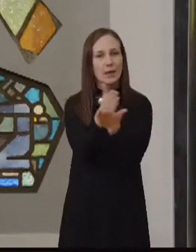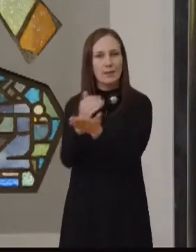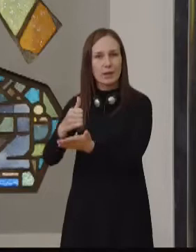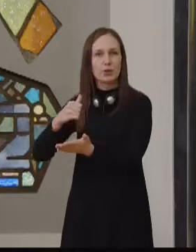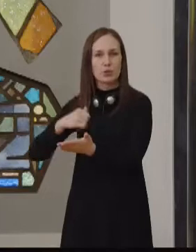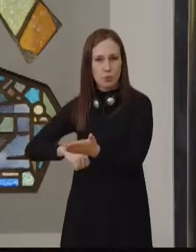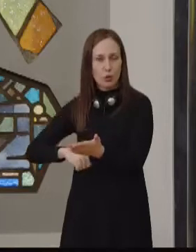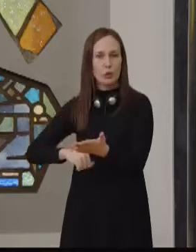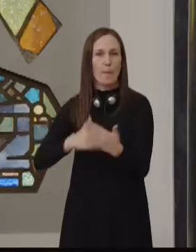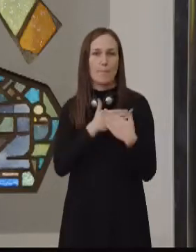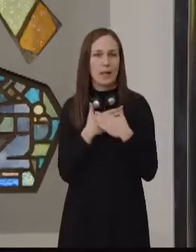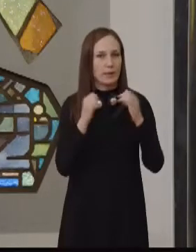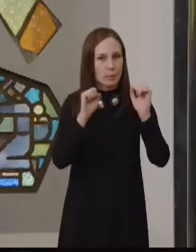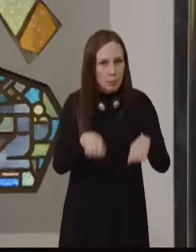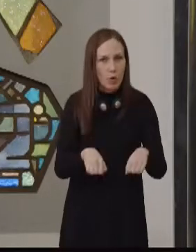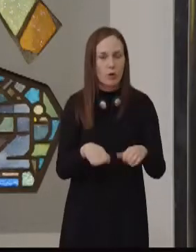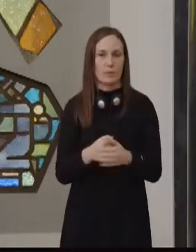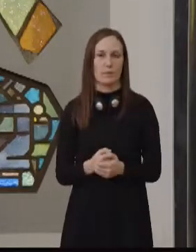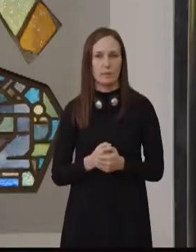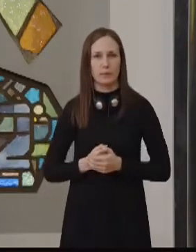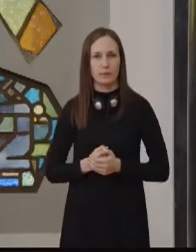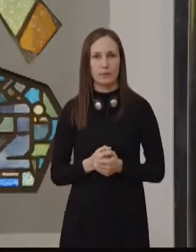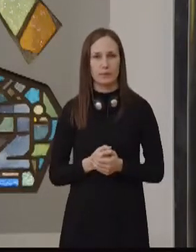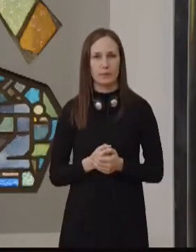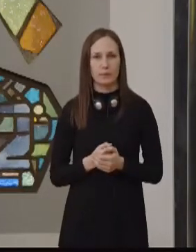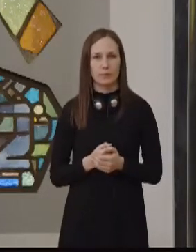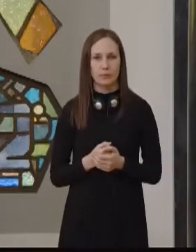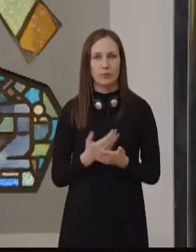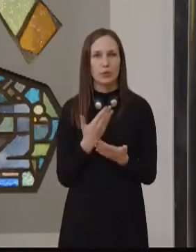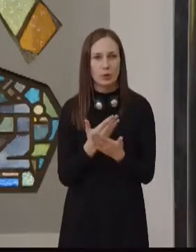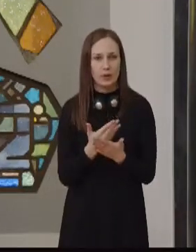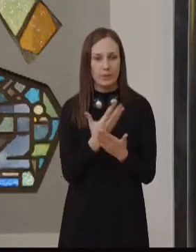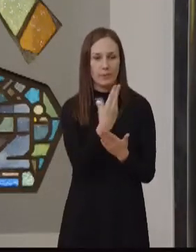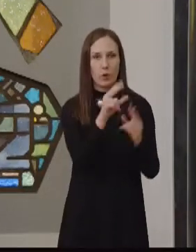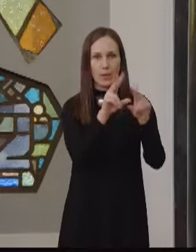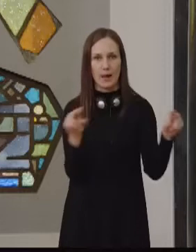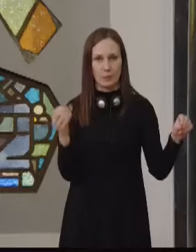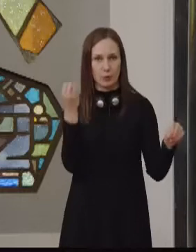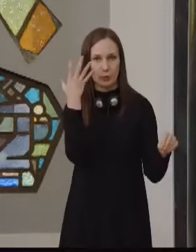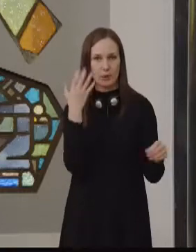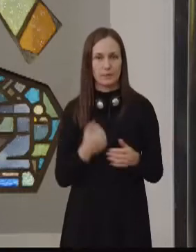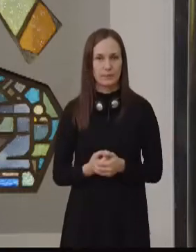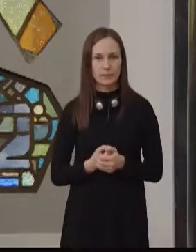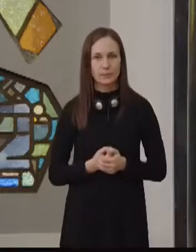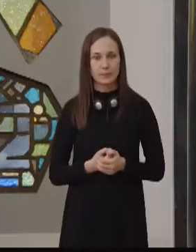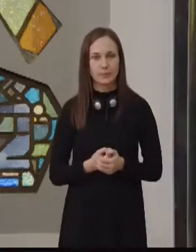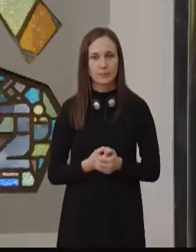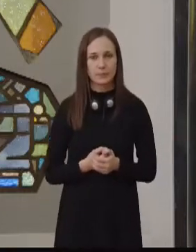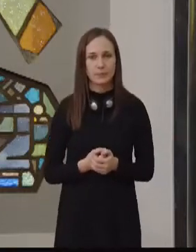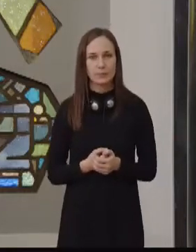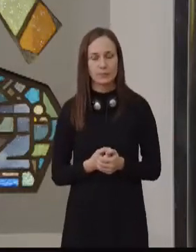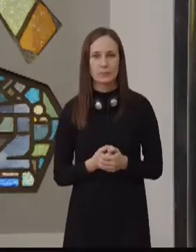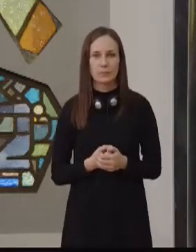right to love. I am convinced that each and every one of us is worth of being loved and